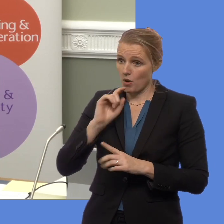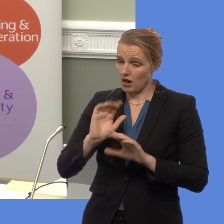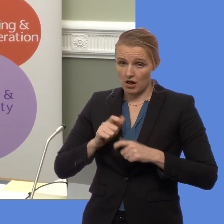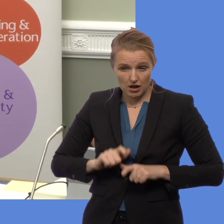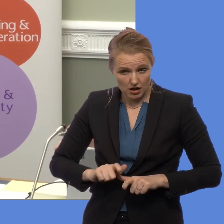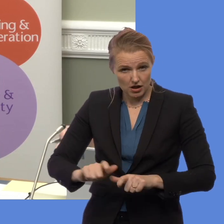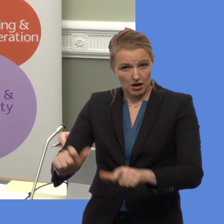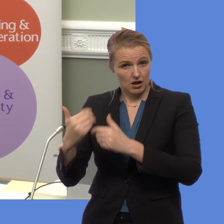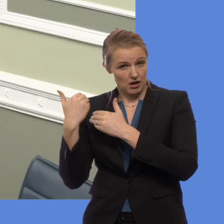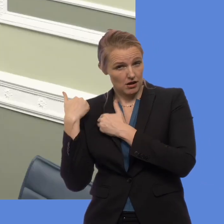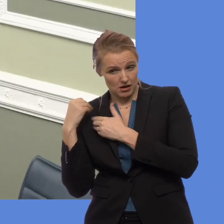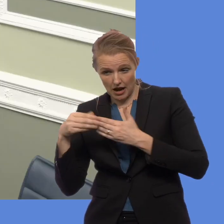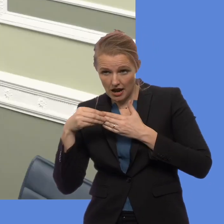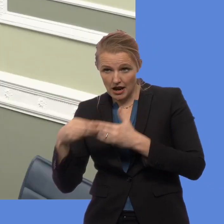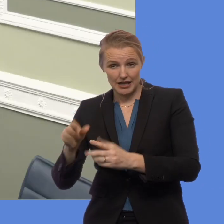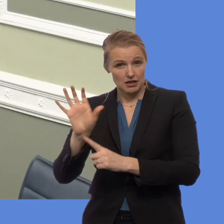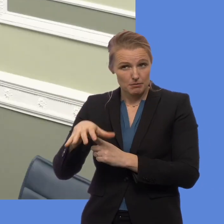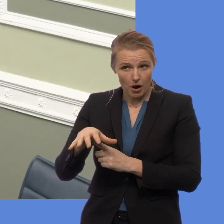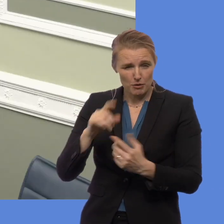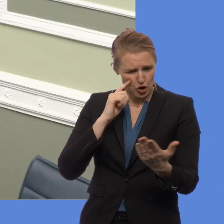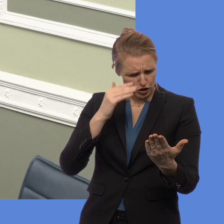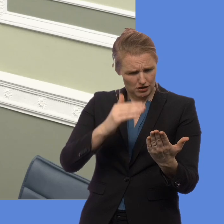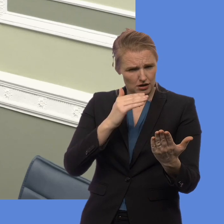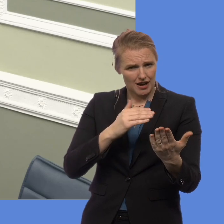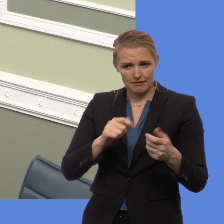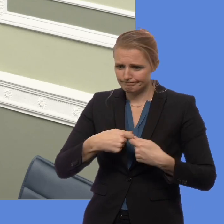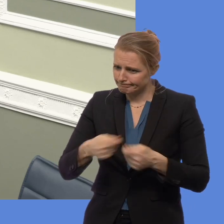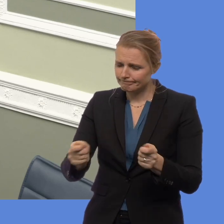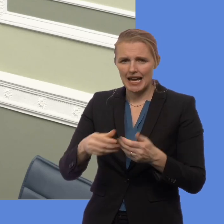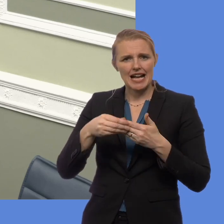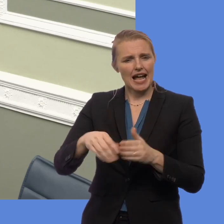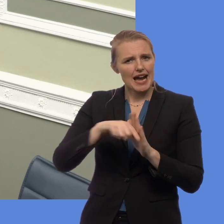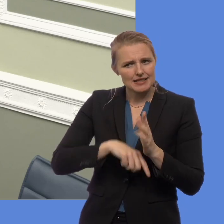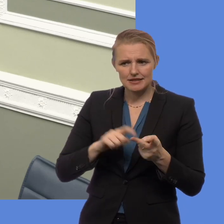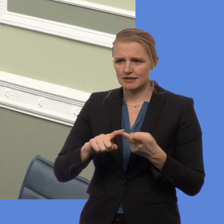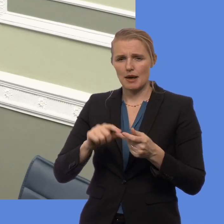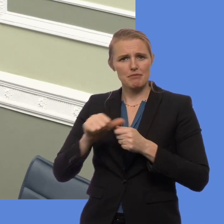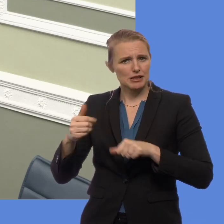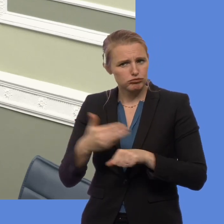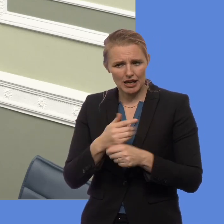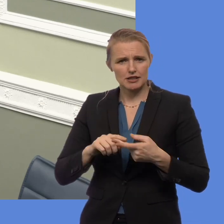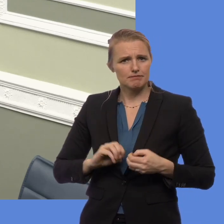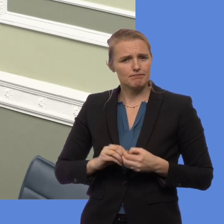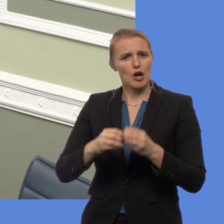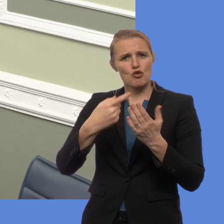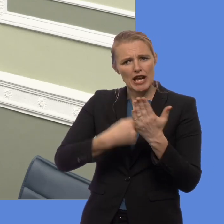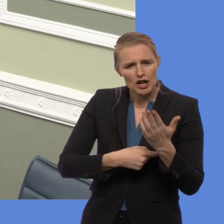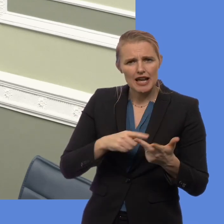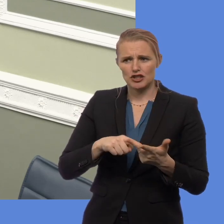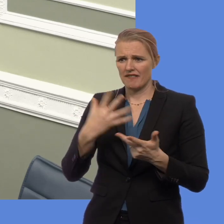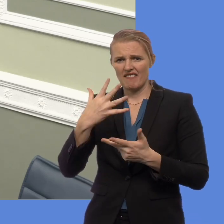as a lead department, and looking through the sections on issuing guidance, best practice, making regulations, and the 5 yearly reports.